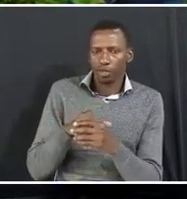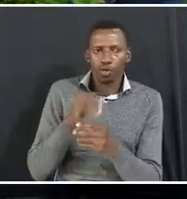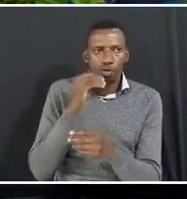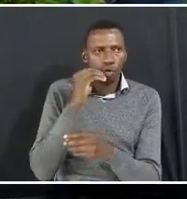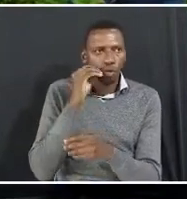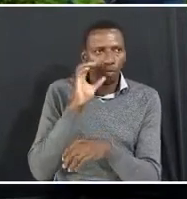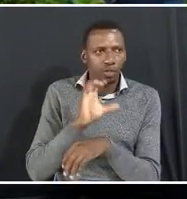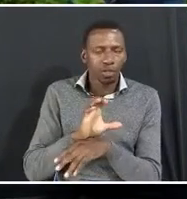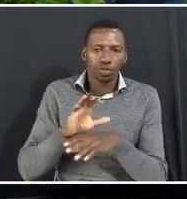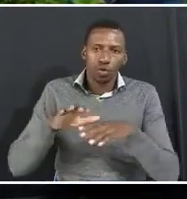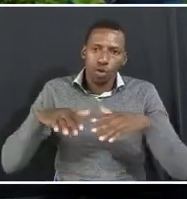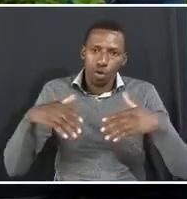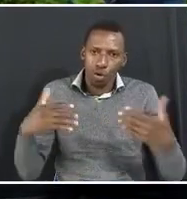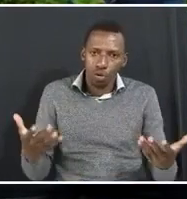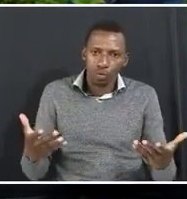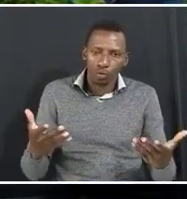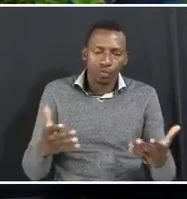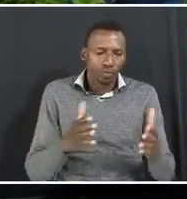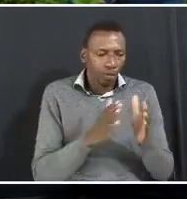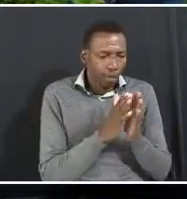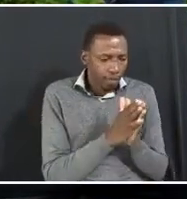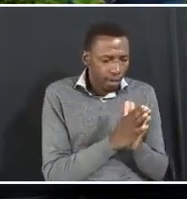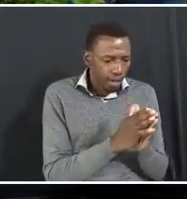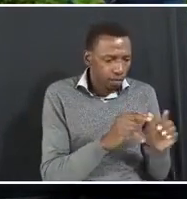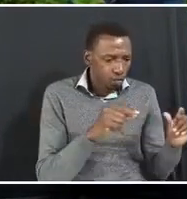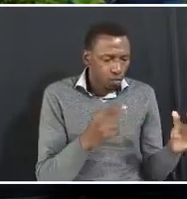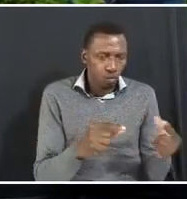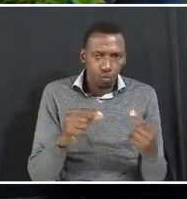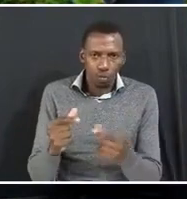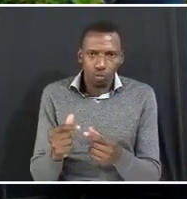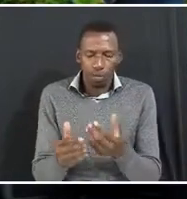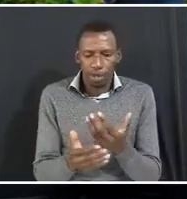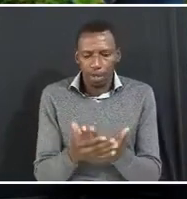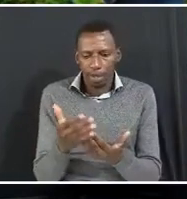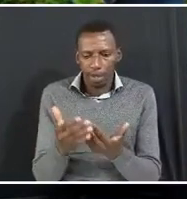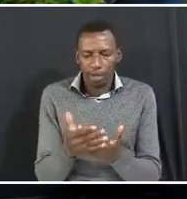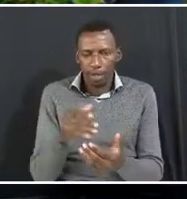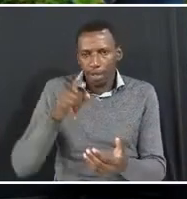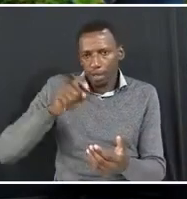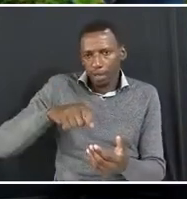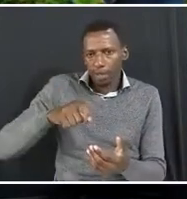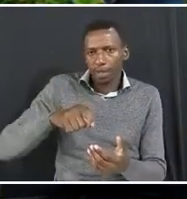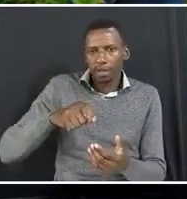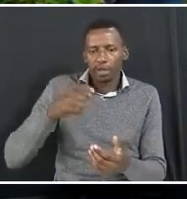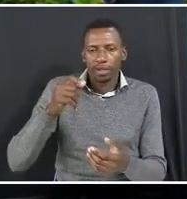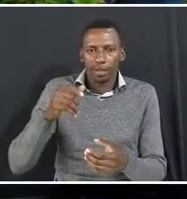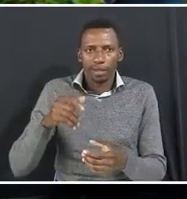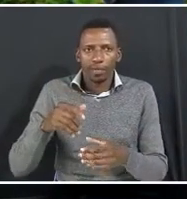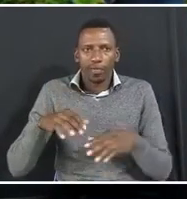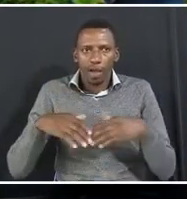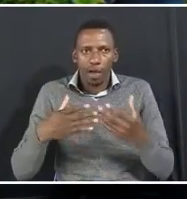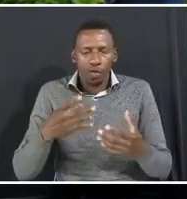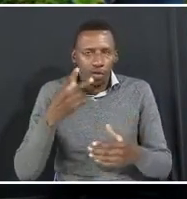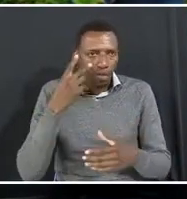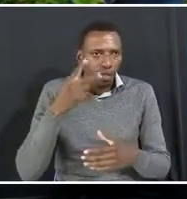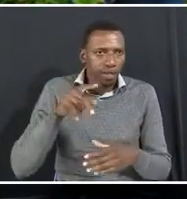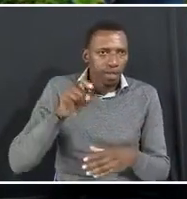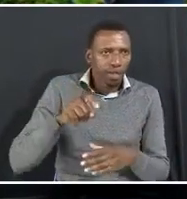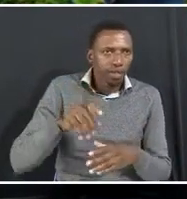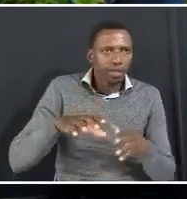you take care? How does do the prayer cells take care of the needs within the how do they identify the